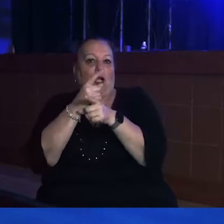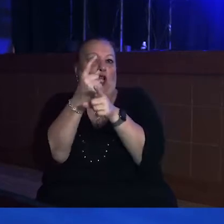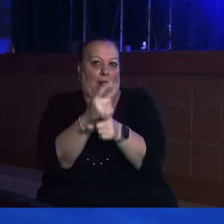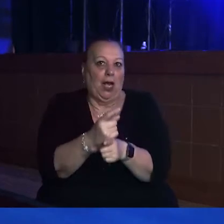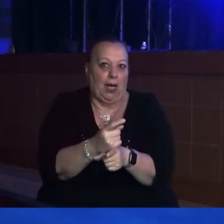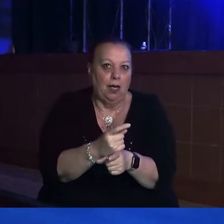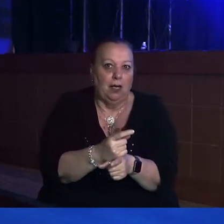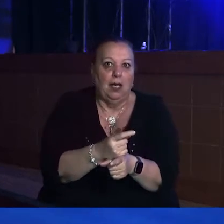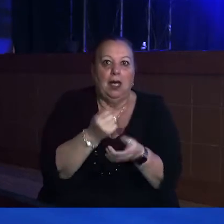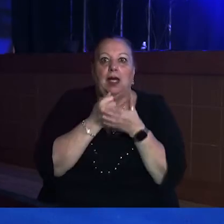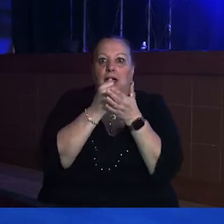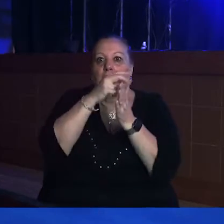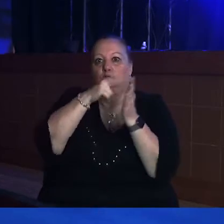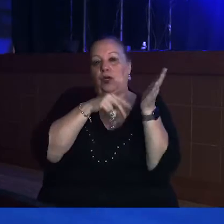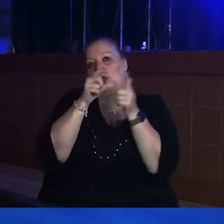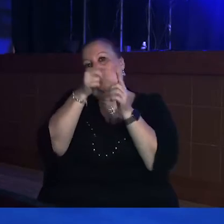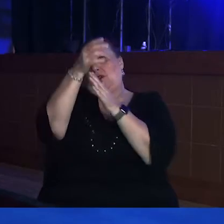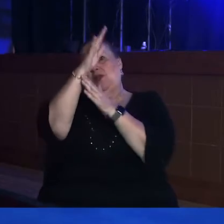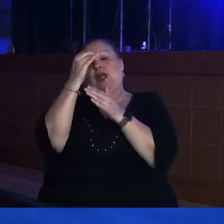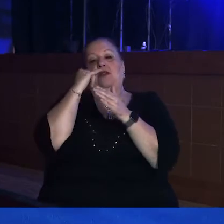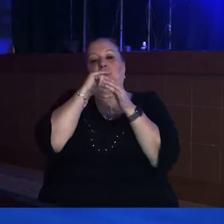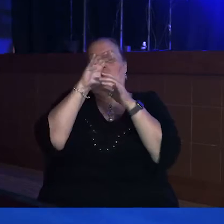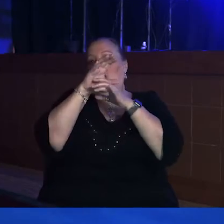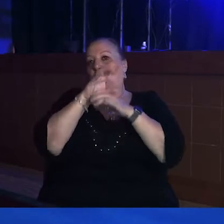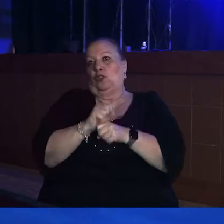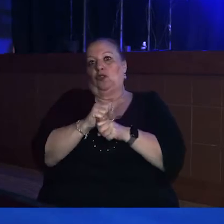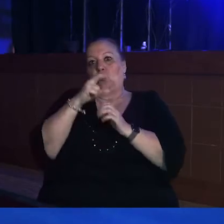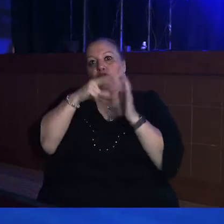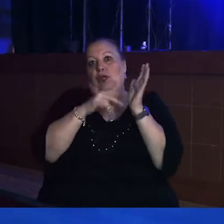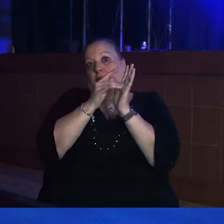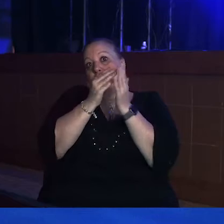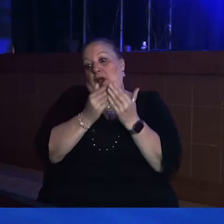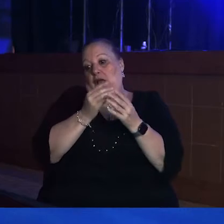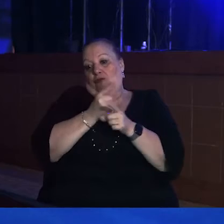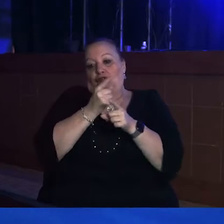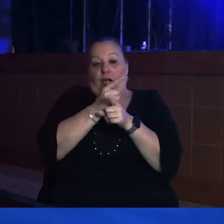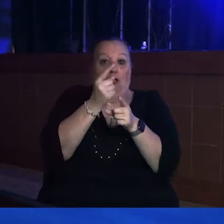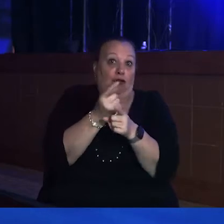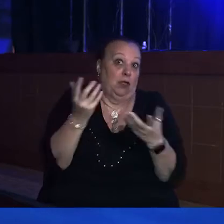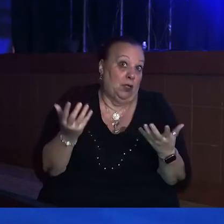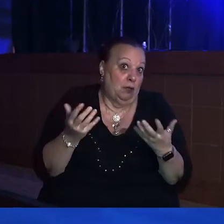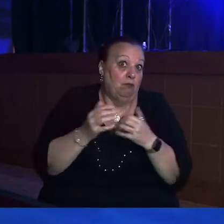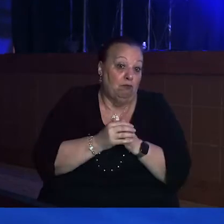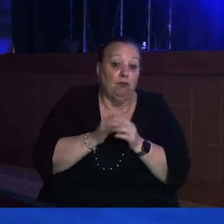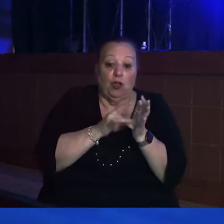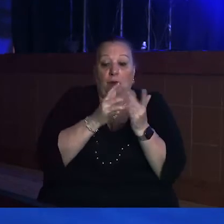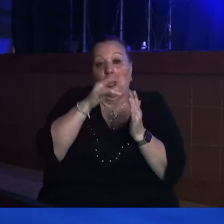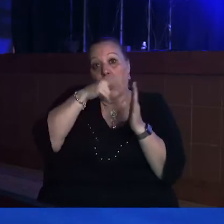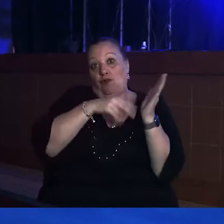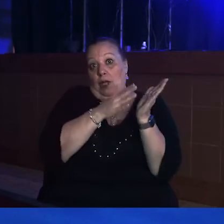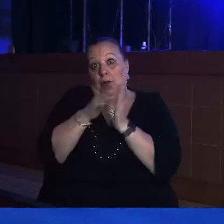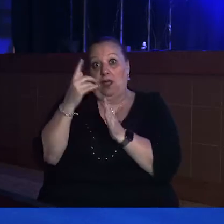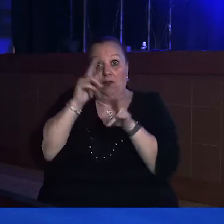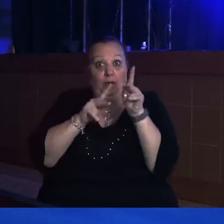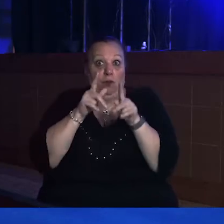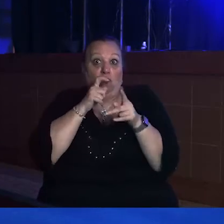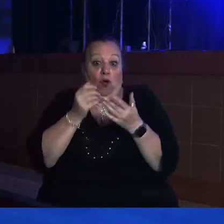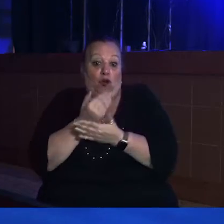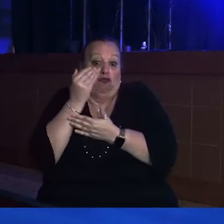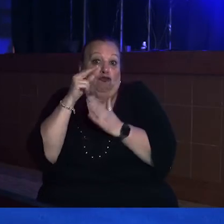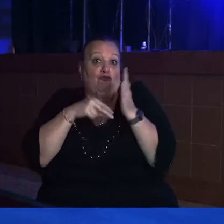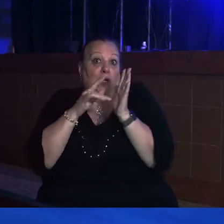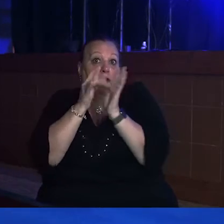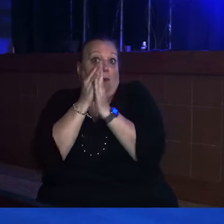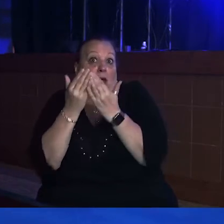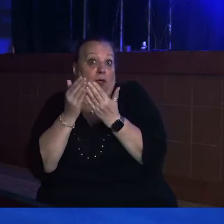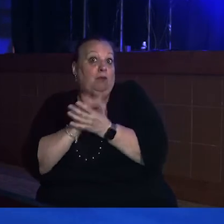you read the Word of God. And if you're not used to reading the Bible on a regular basis, there are Bible reading plans for those that are new to reading the Bible.